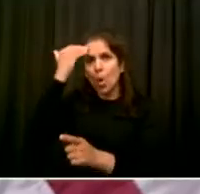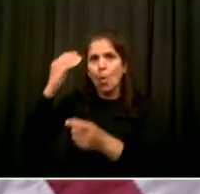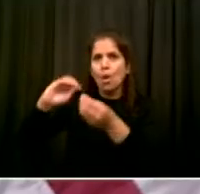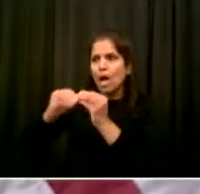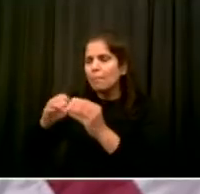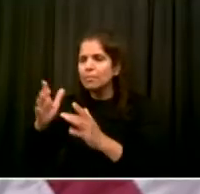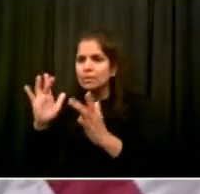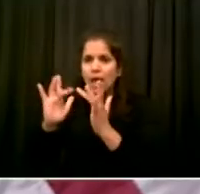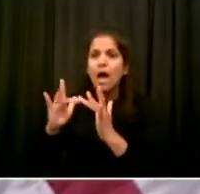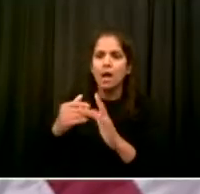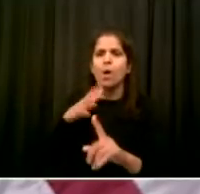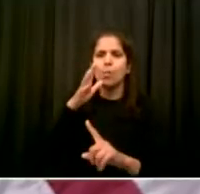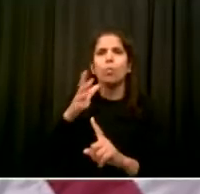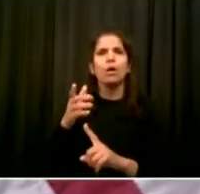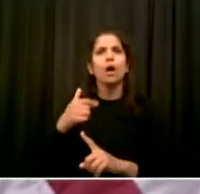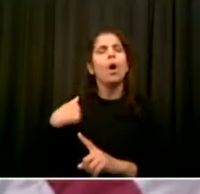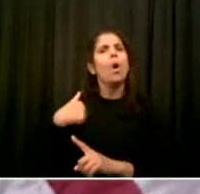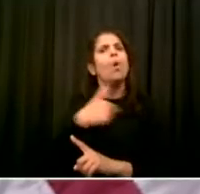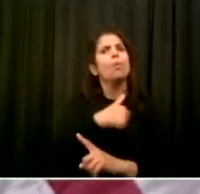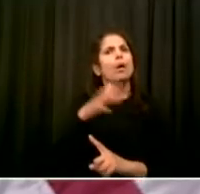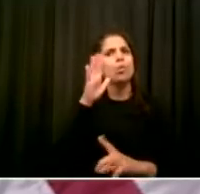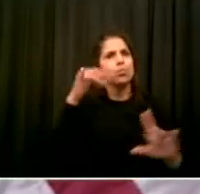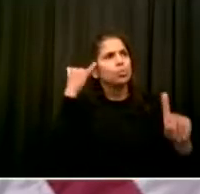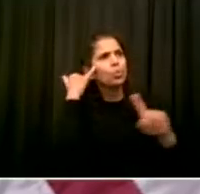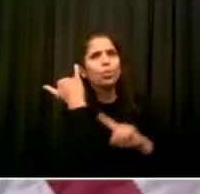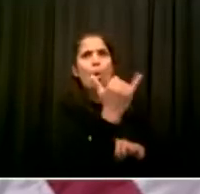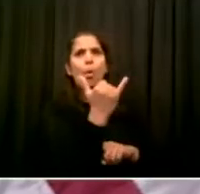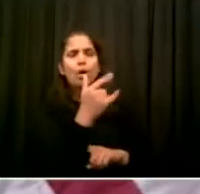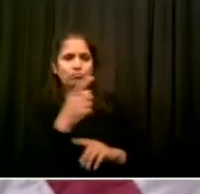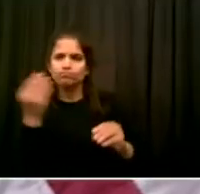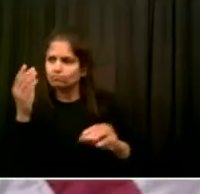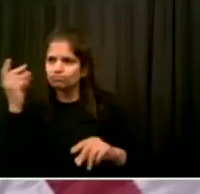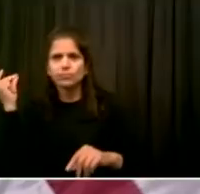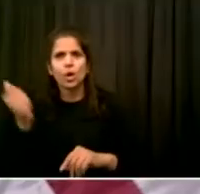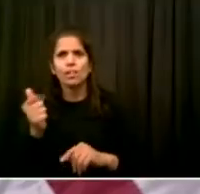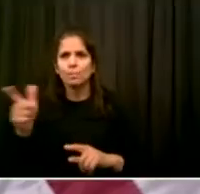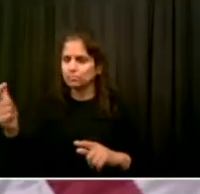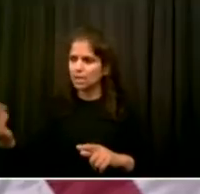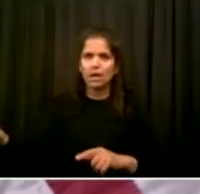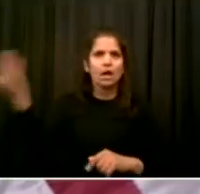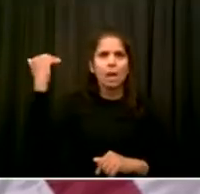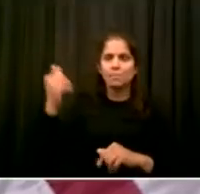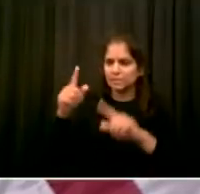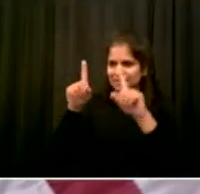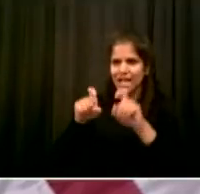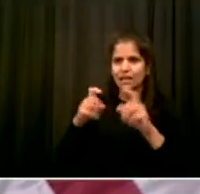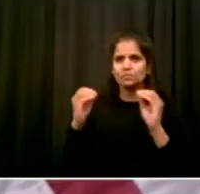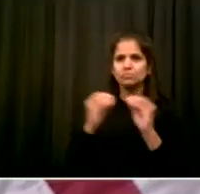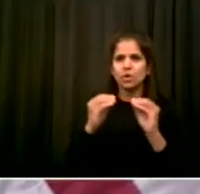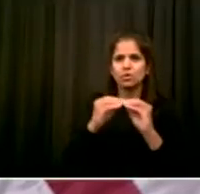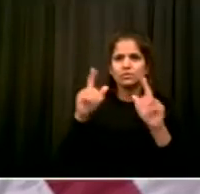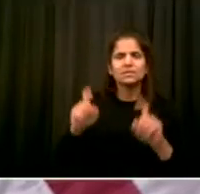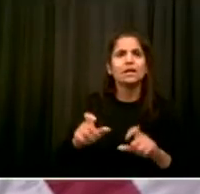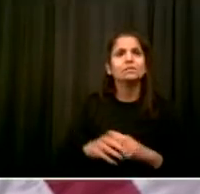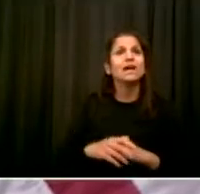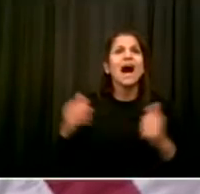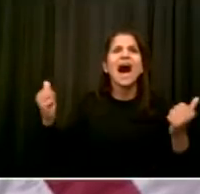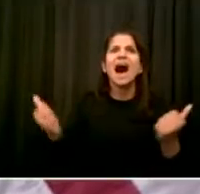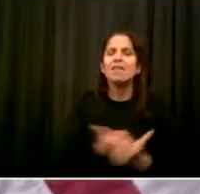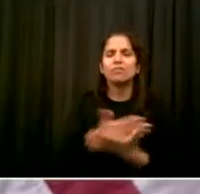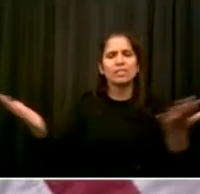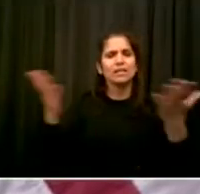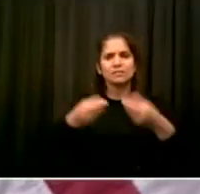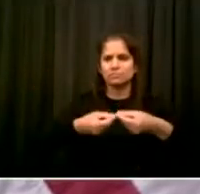around them. And the Take Care initiative, so important. All free, supporting people either in their home or